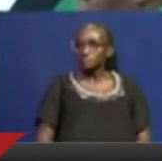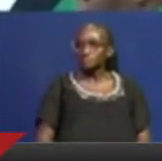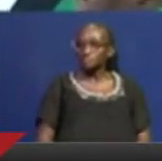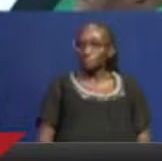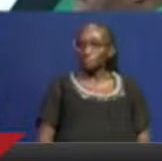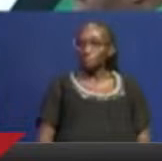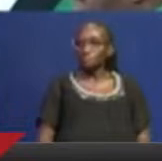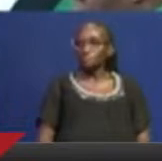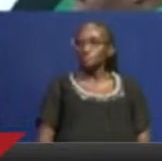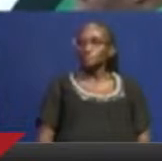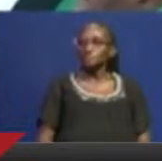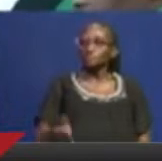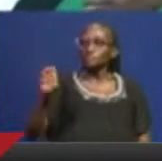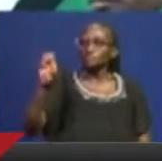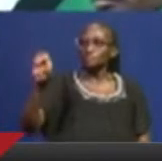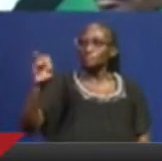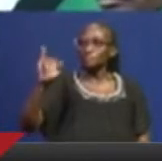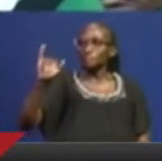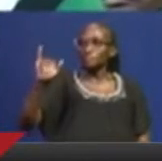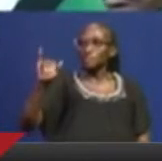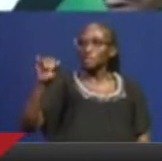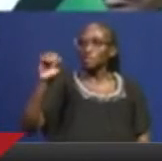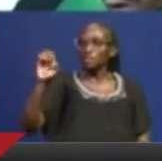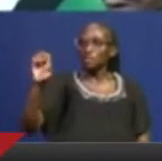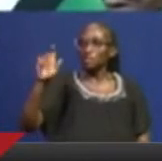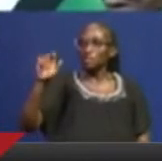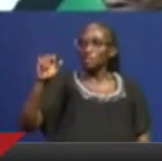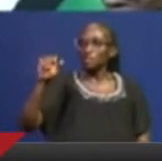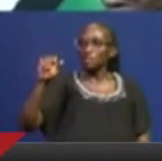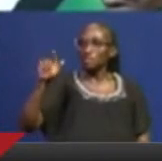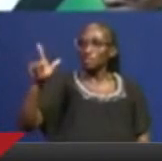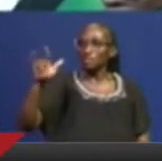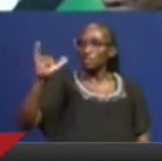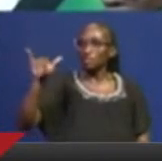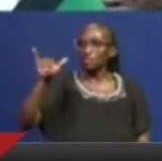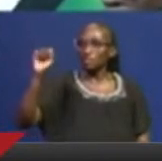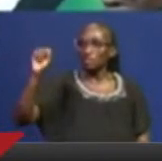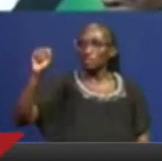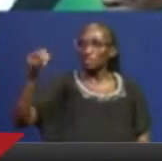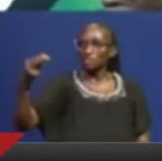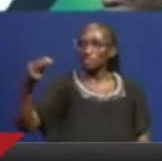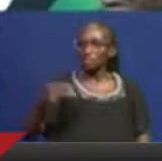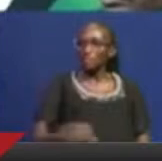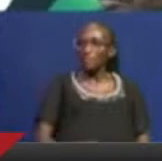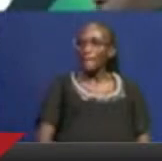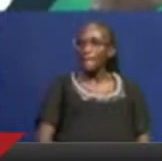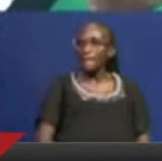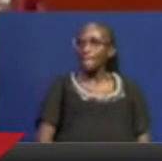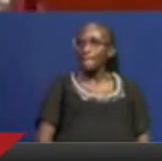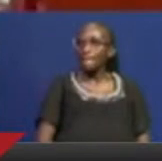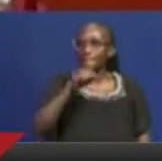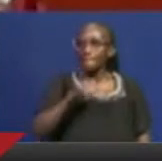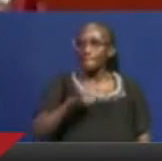Kajiado Central Elijah Memusi. Elijah Memusi.